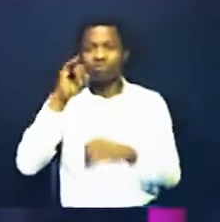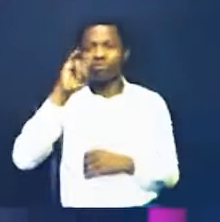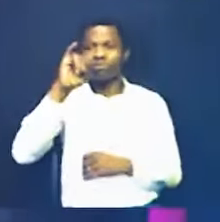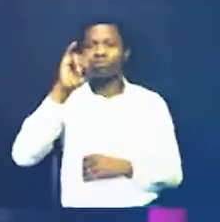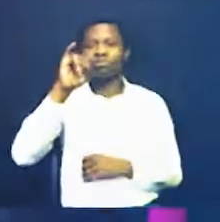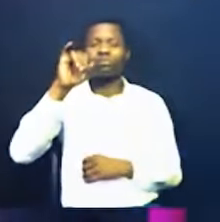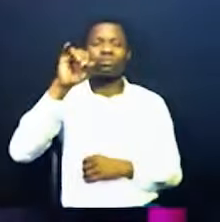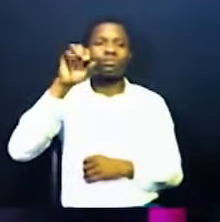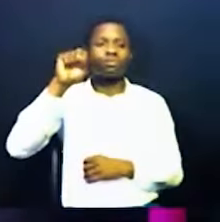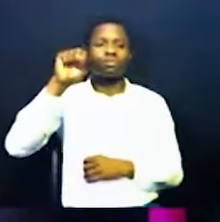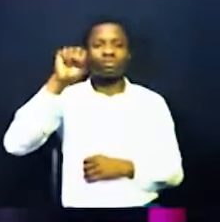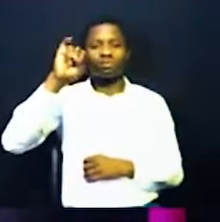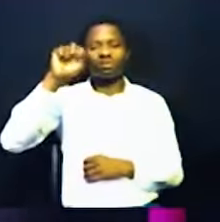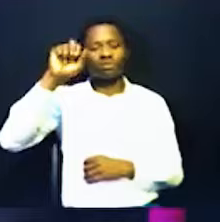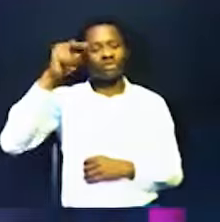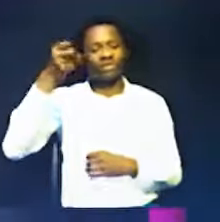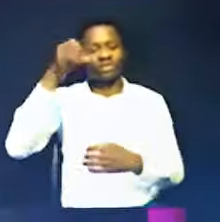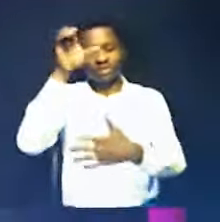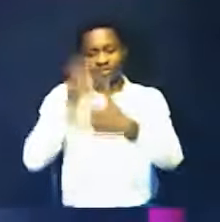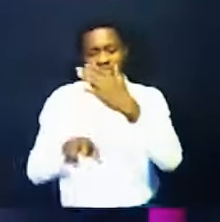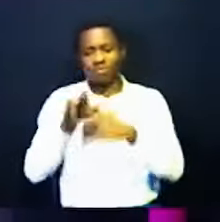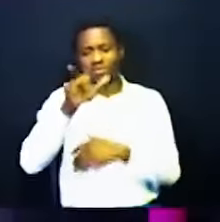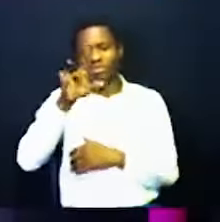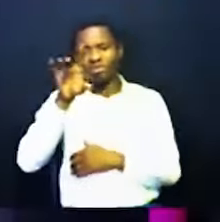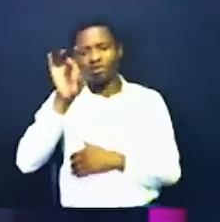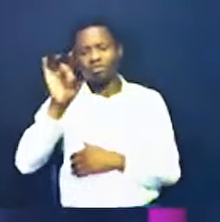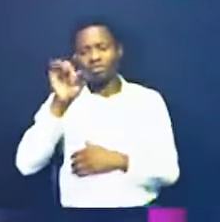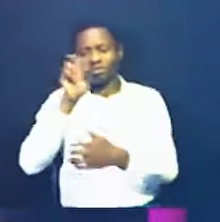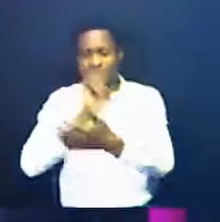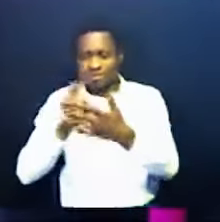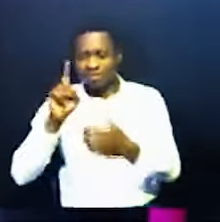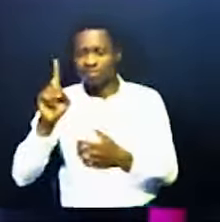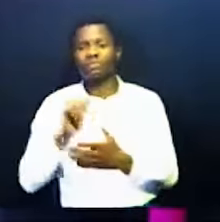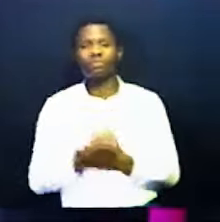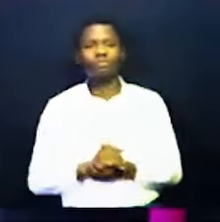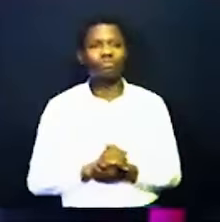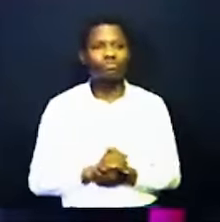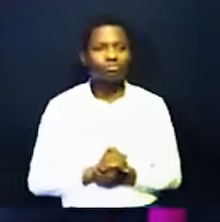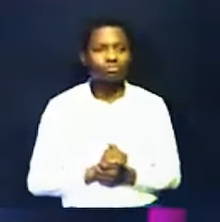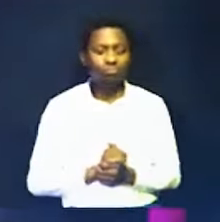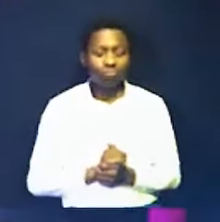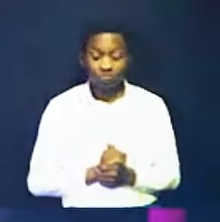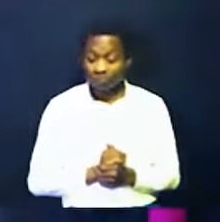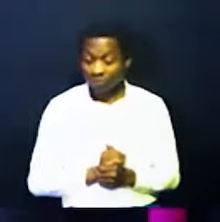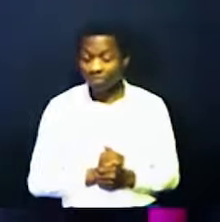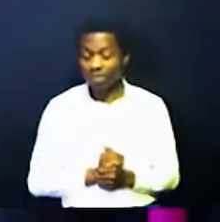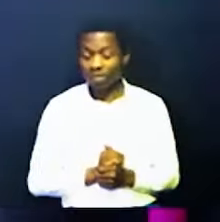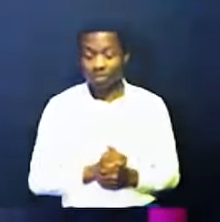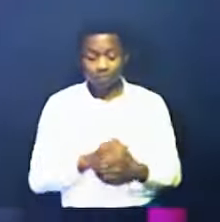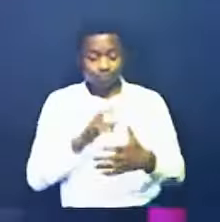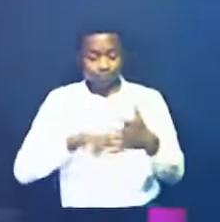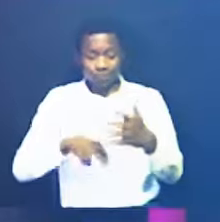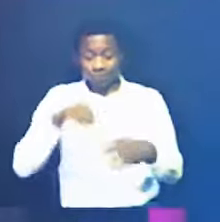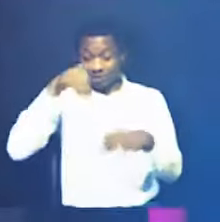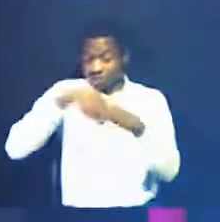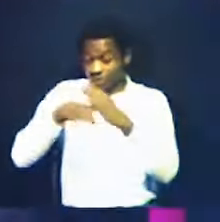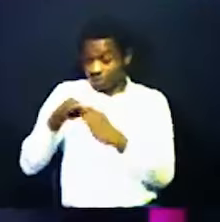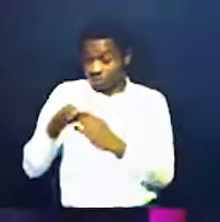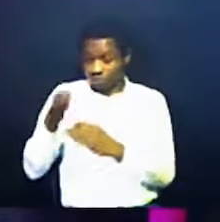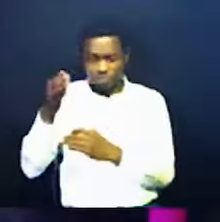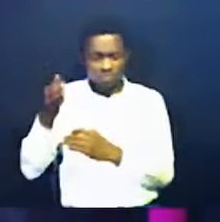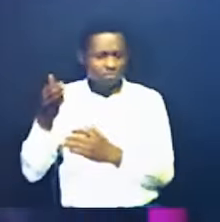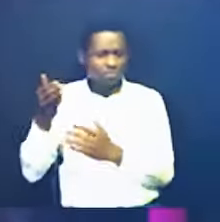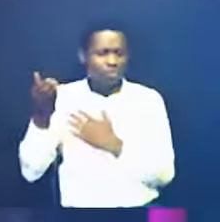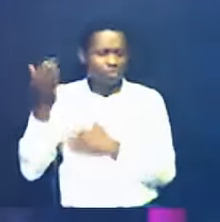38. In those days, Hezekiah became ill and was at the point of death. The